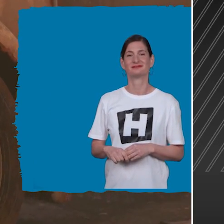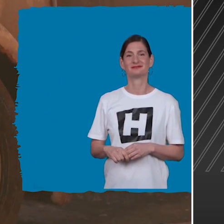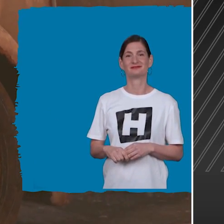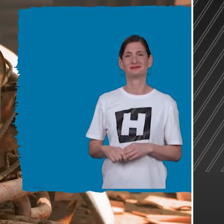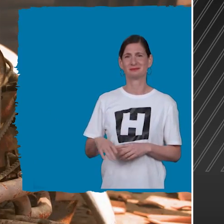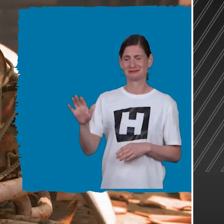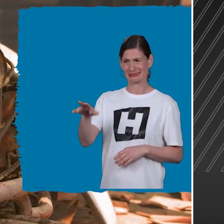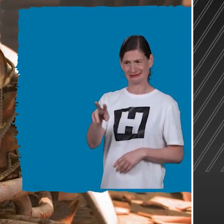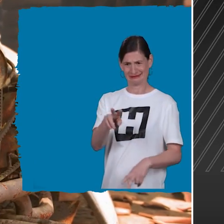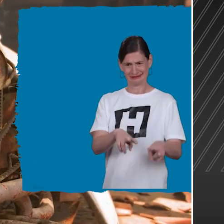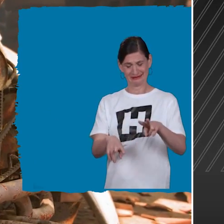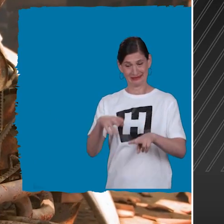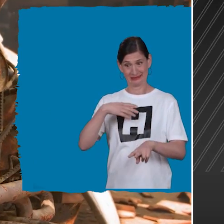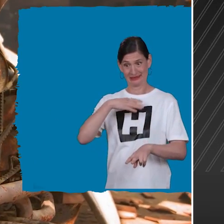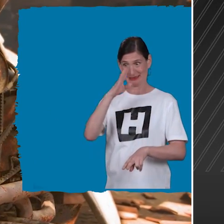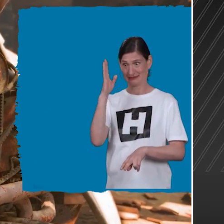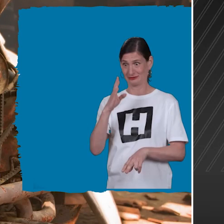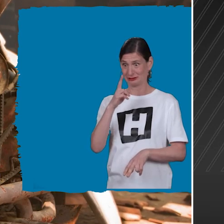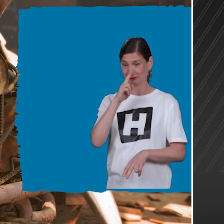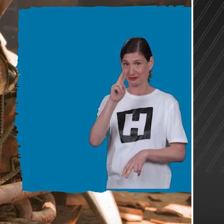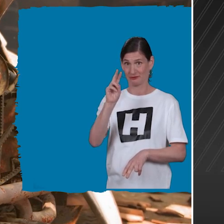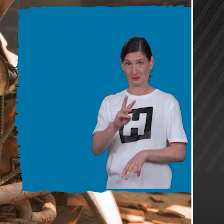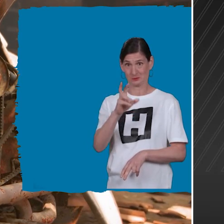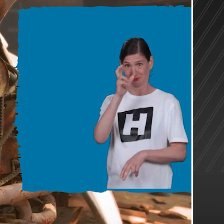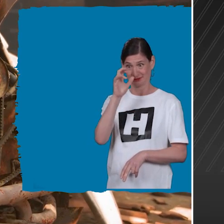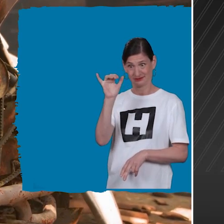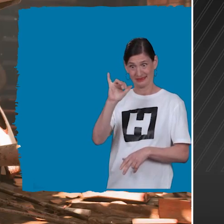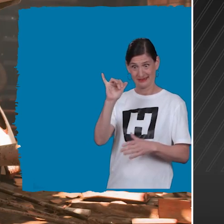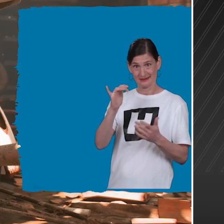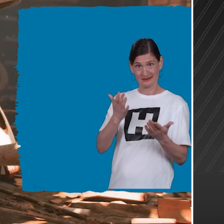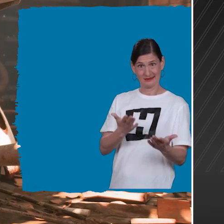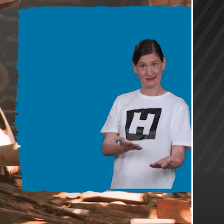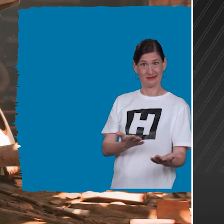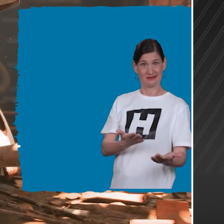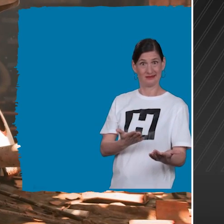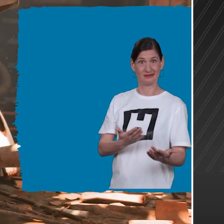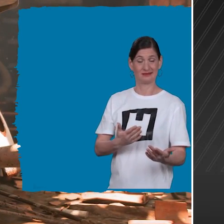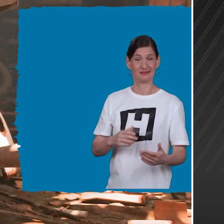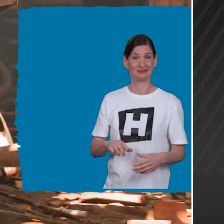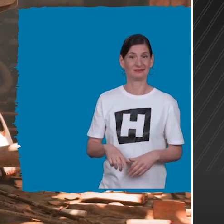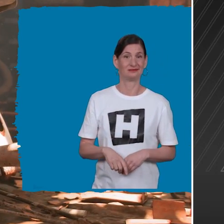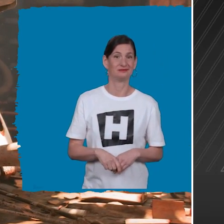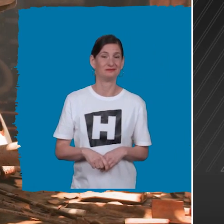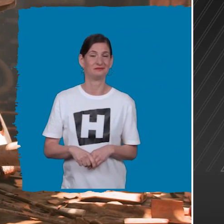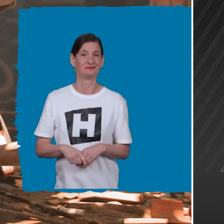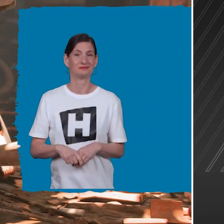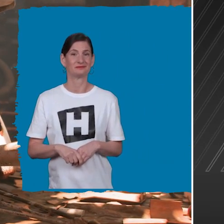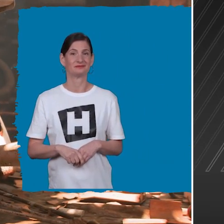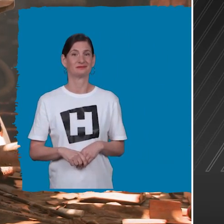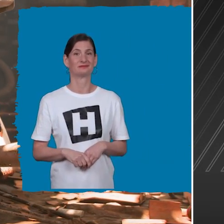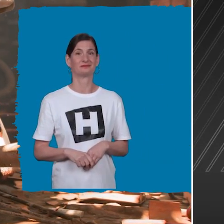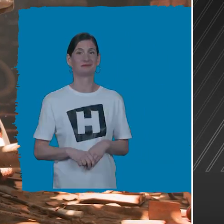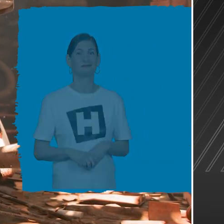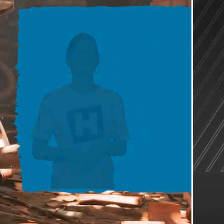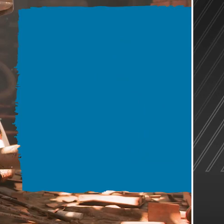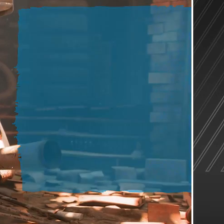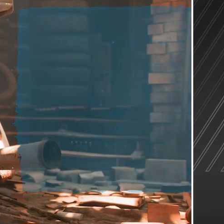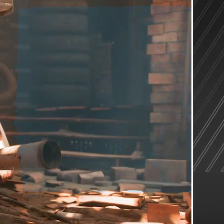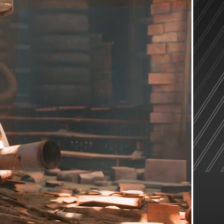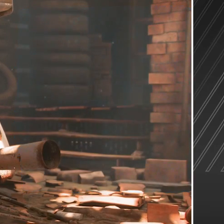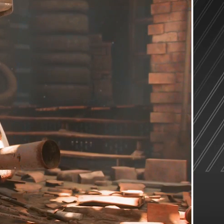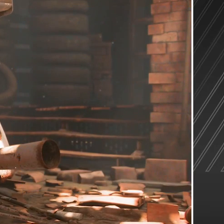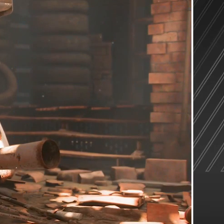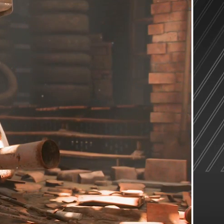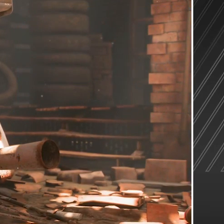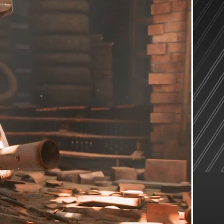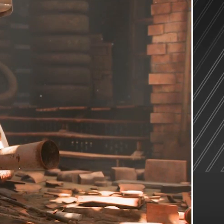super important. And players who might not have been able to follow the narrative of Forza Horizon 5 before will definitely be able to now. And that's